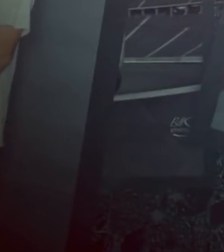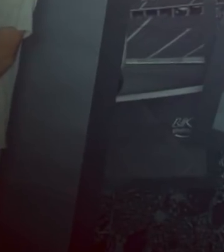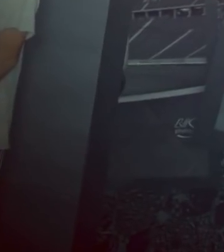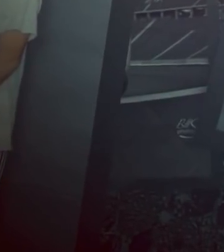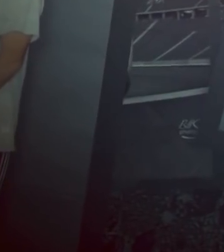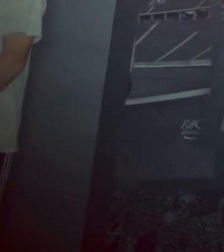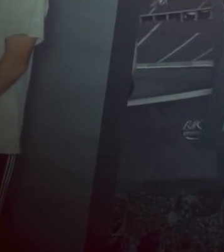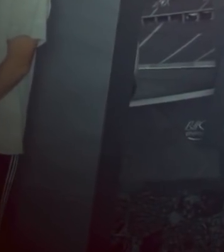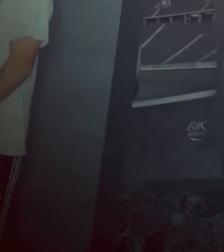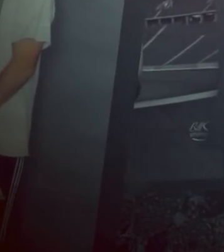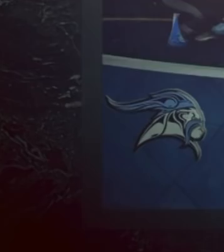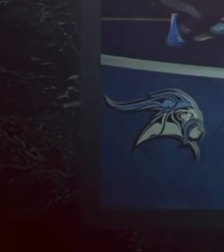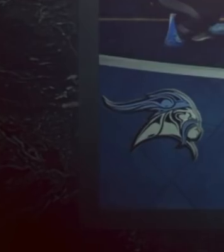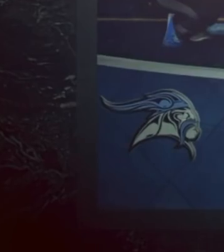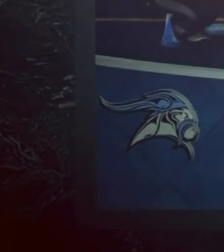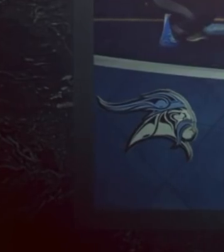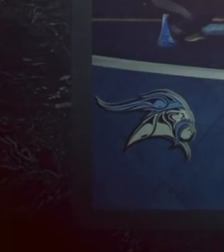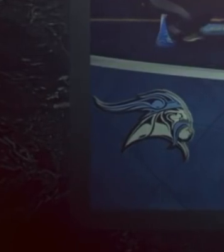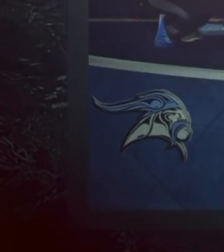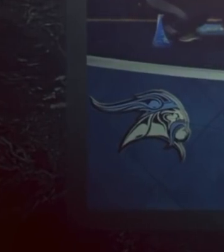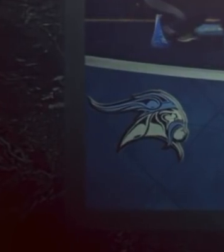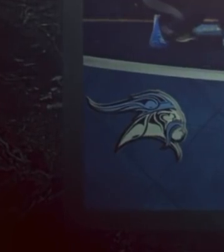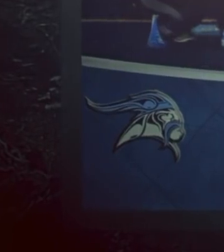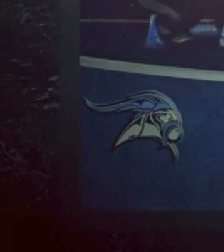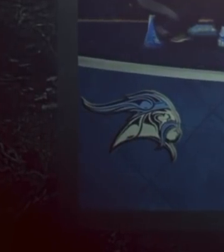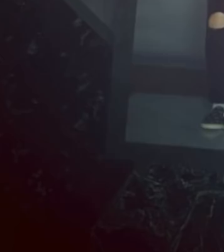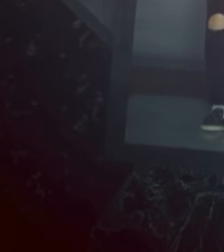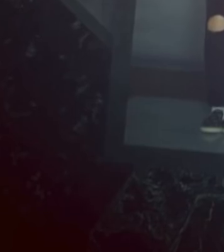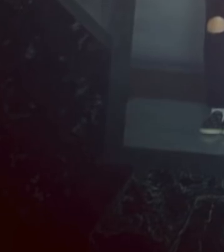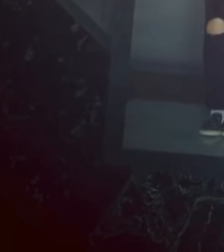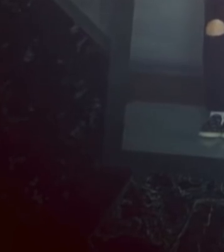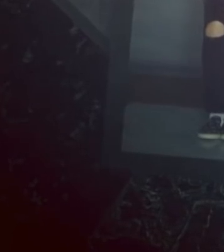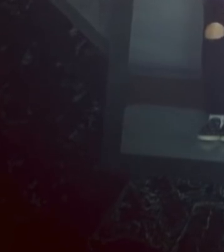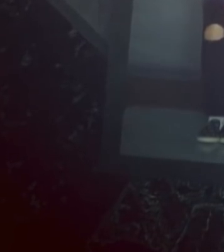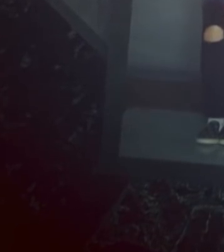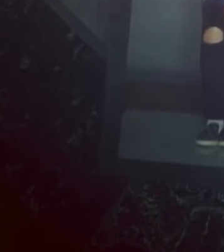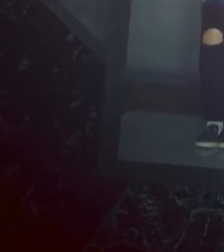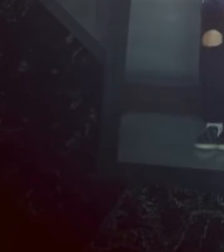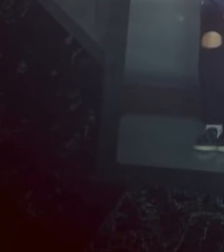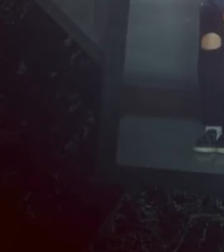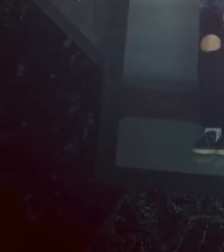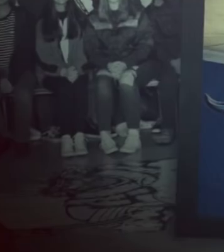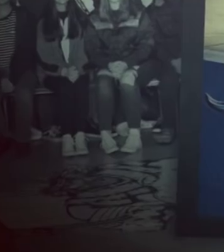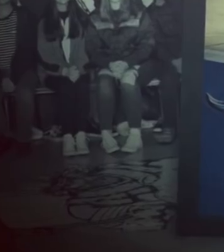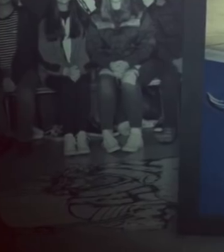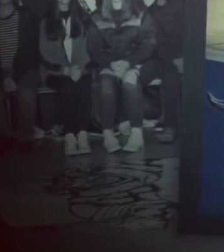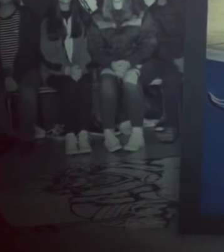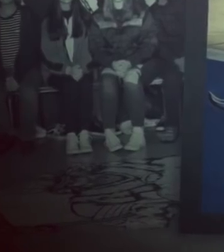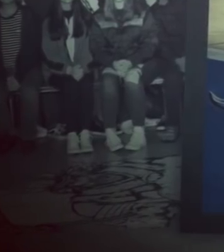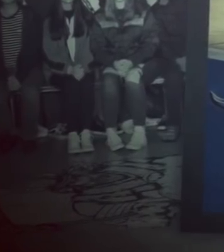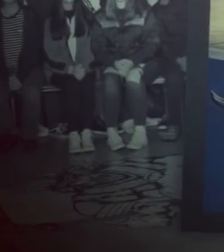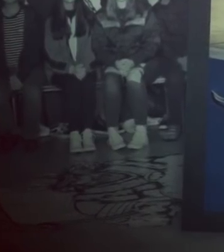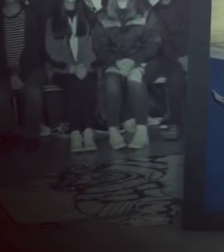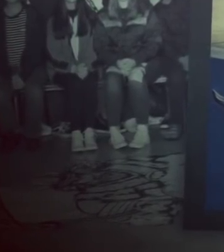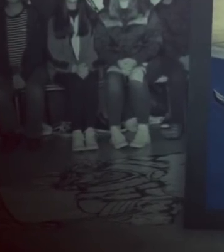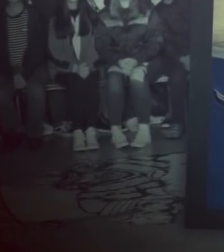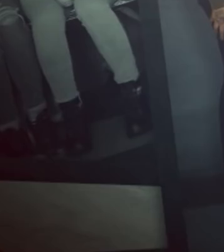never would. Dreaming of you won't help me to